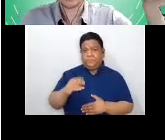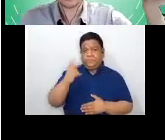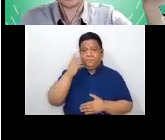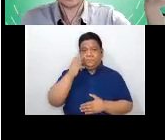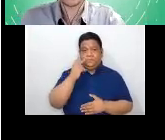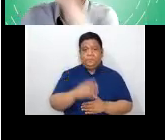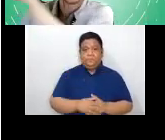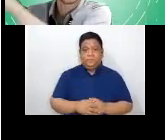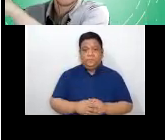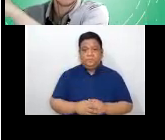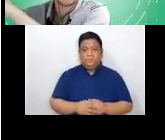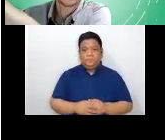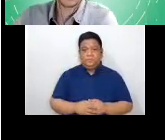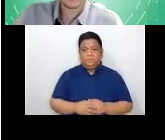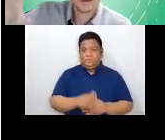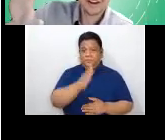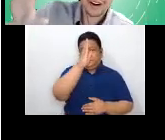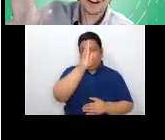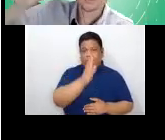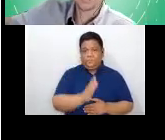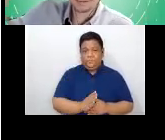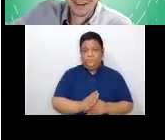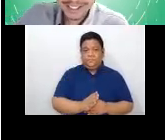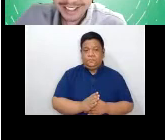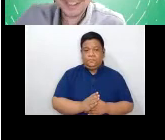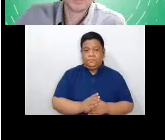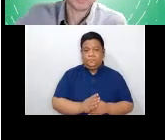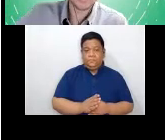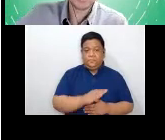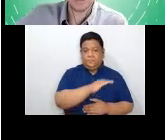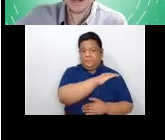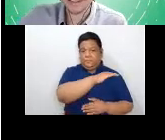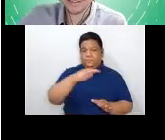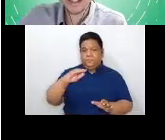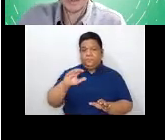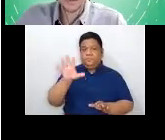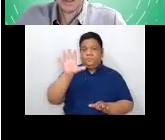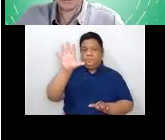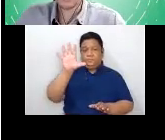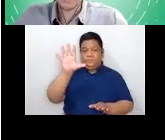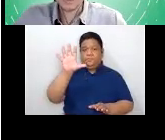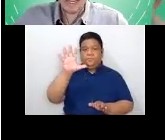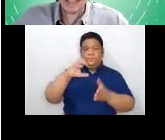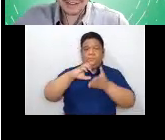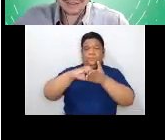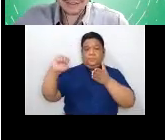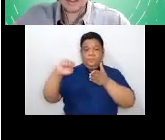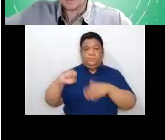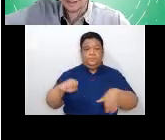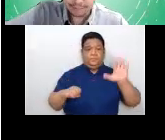sorry, I think it's right side. Okay, on the right side of your screen is subtractive, and on the left side is